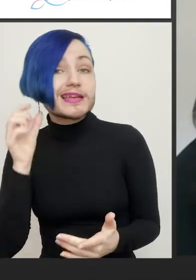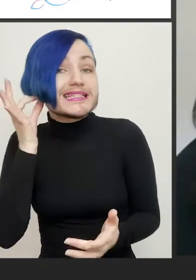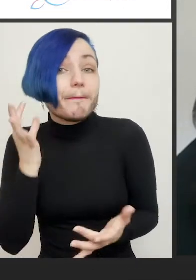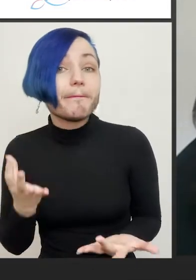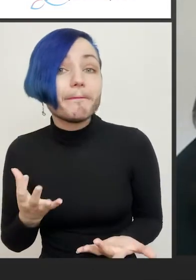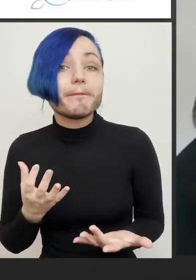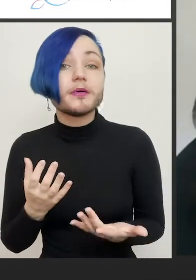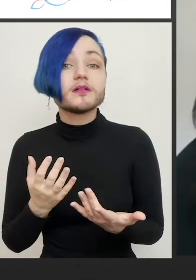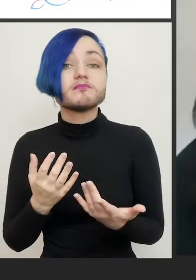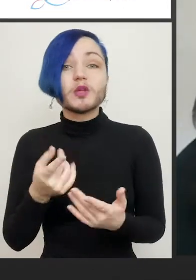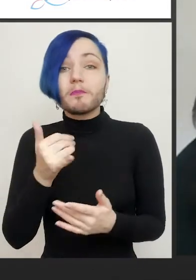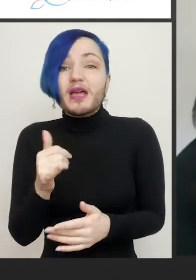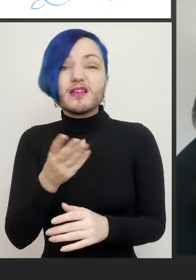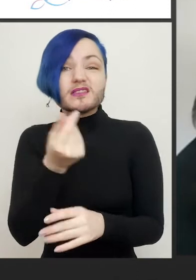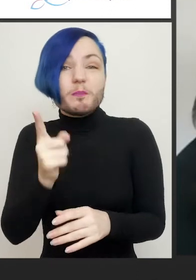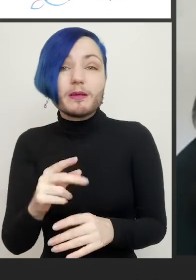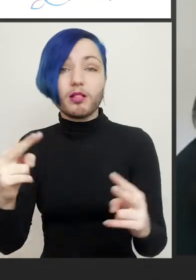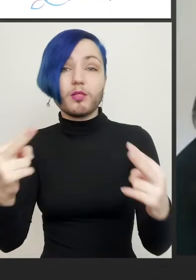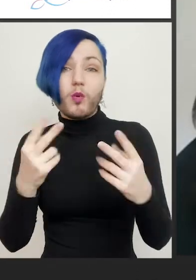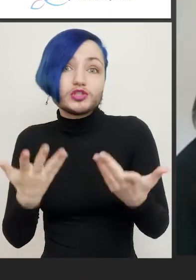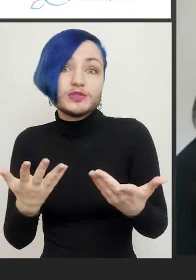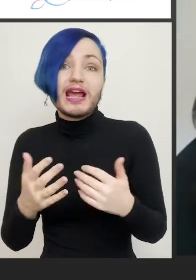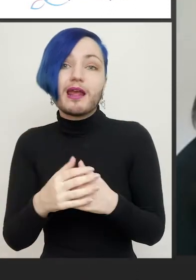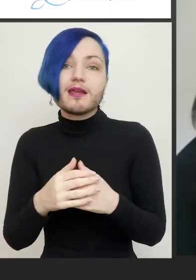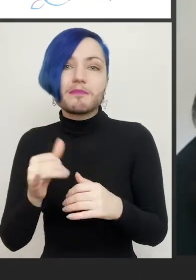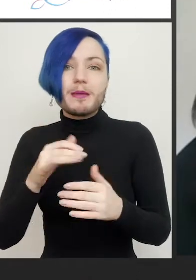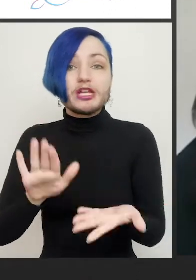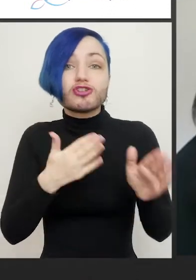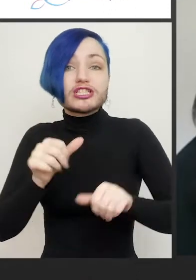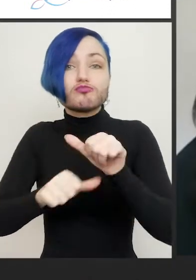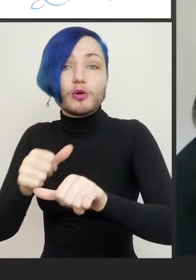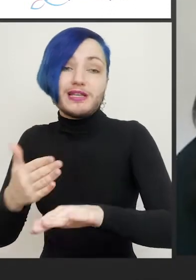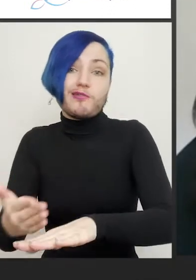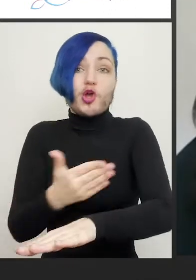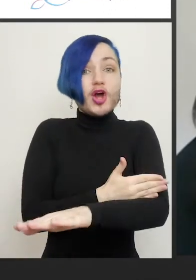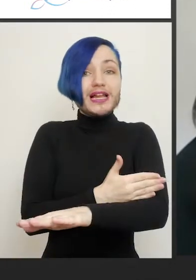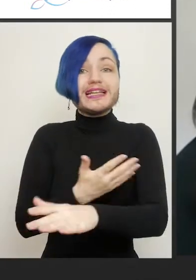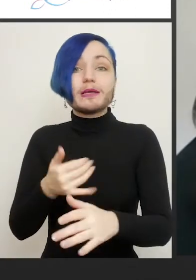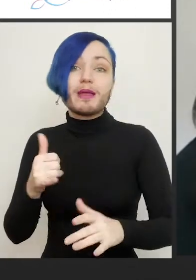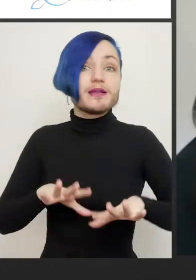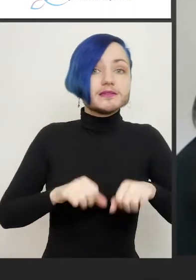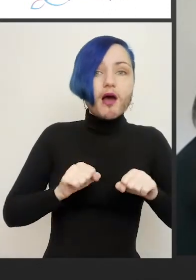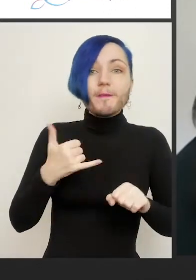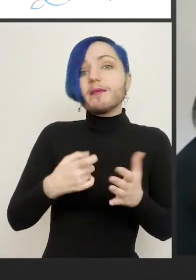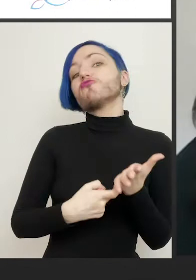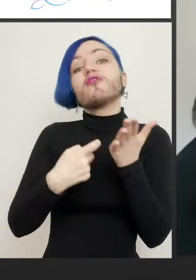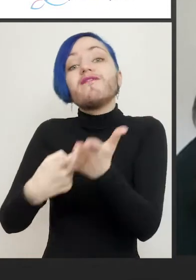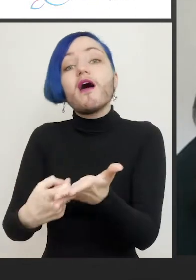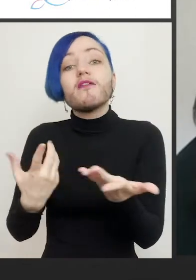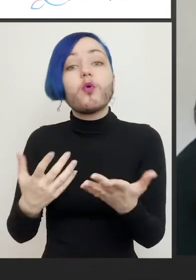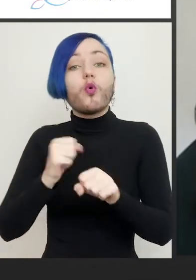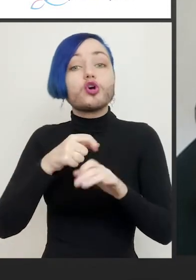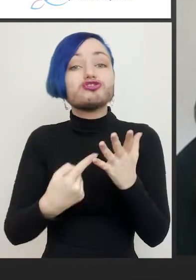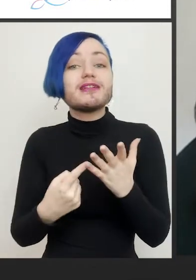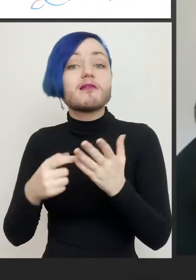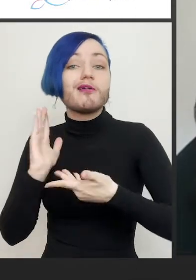might be watching, who are a little bit further back in their transition process. Perhaps they're at the start, they might have made a referral for